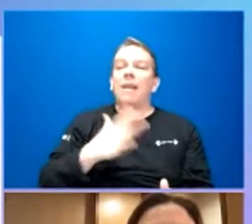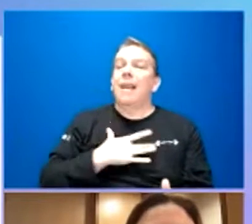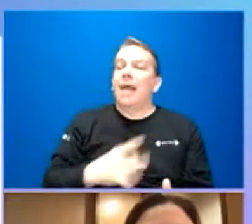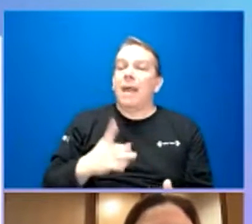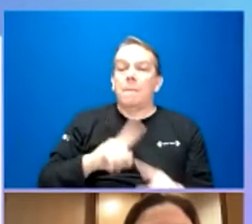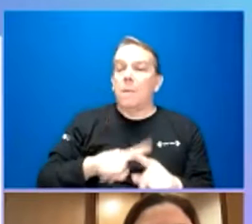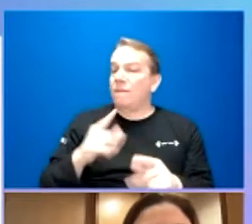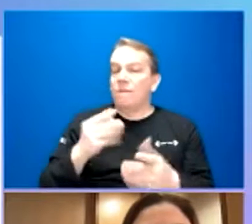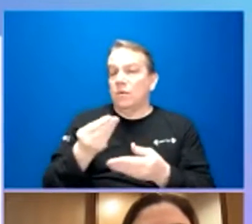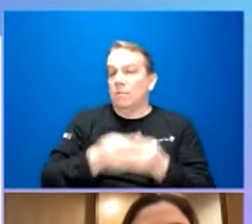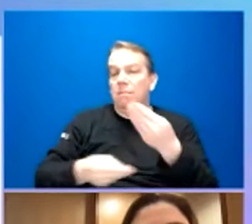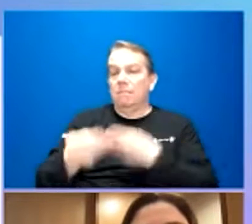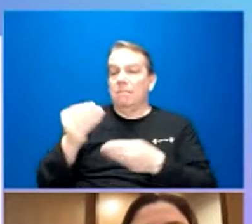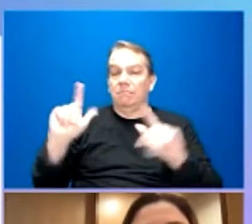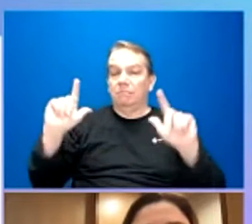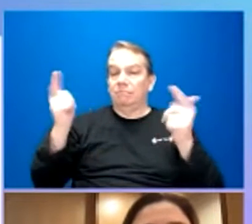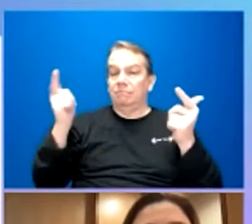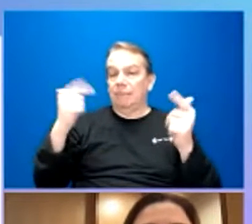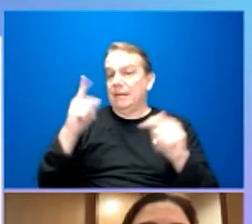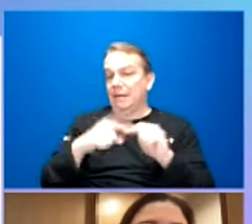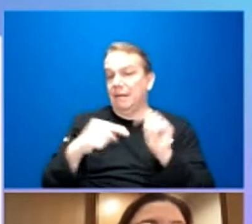budget.